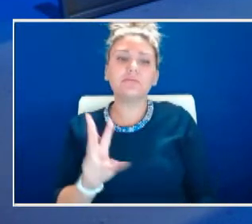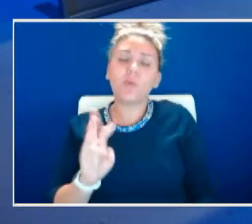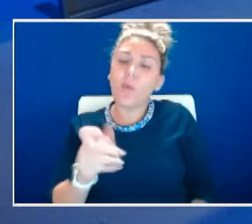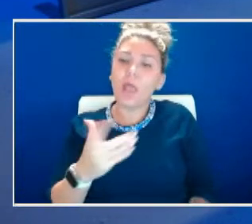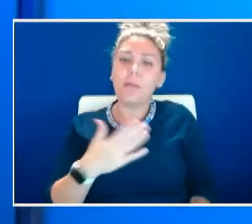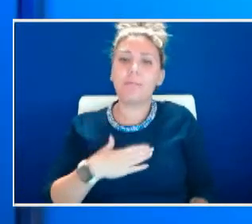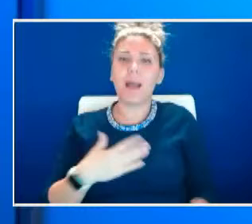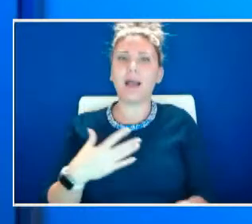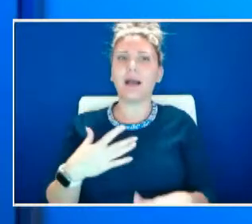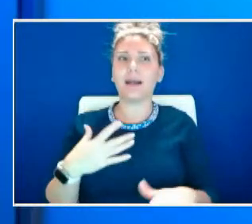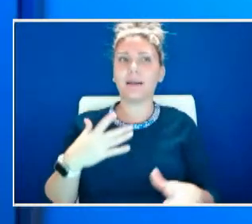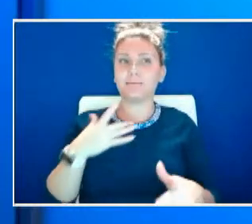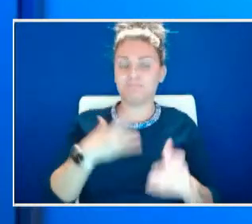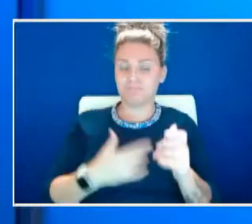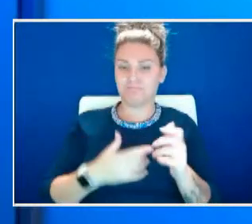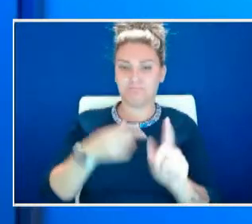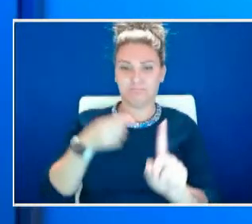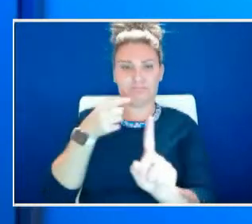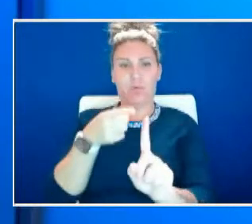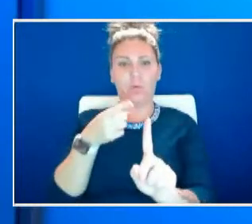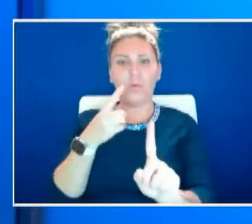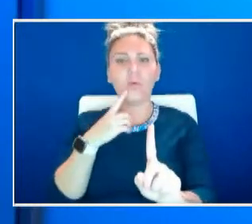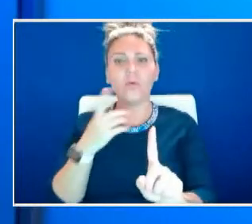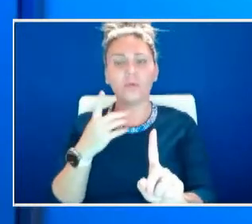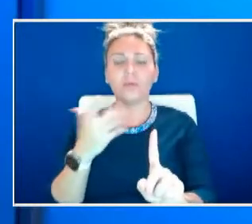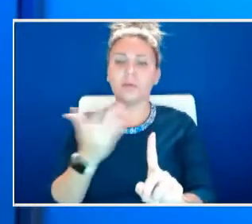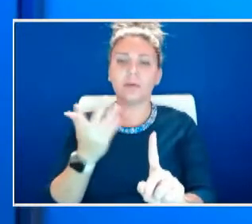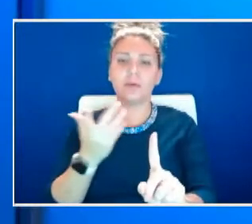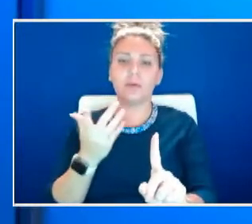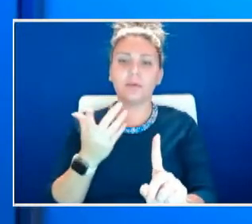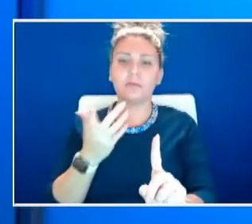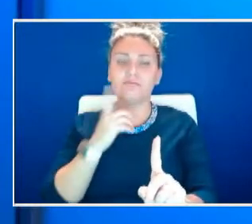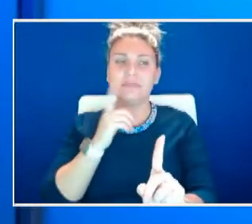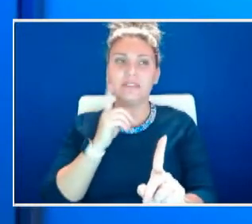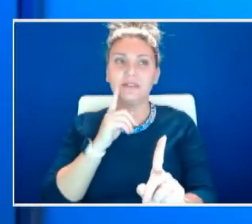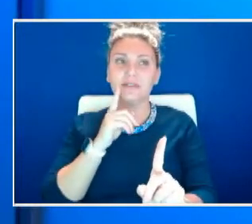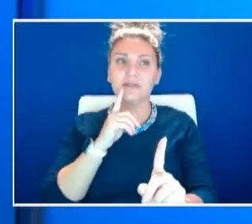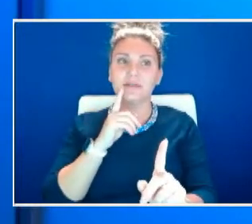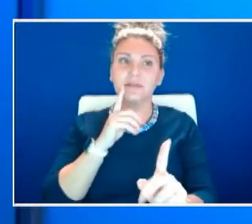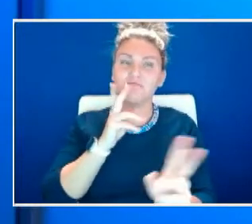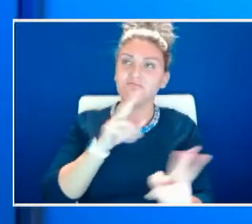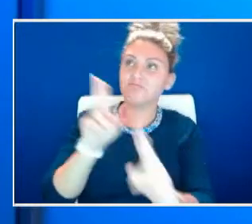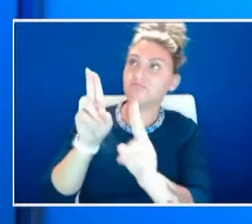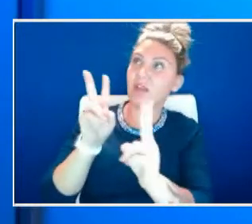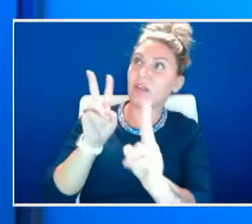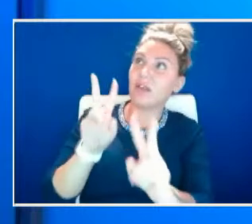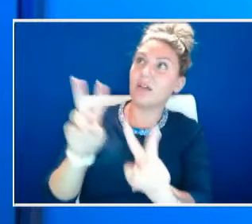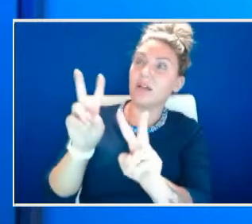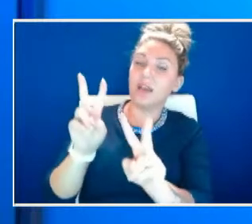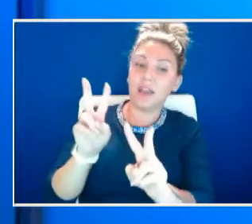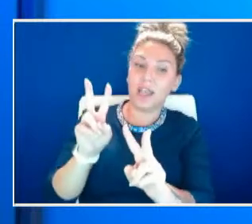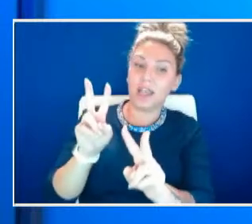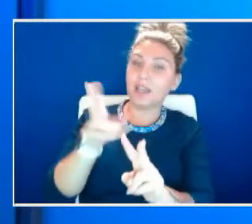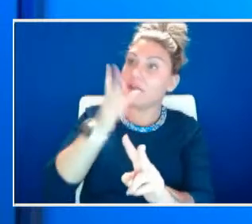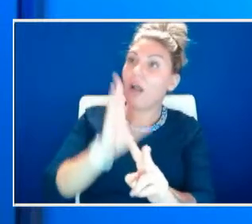biggest hope is that they would look to God and find strength in the Scripture.